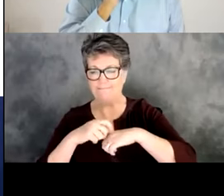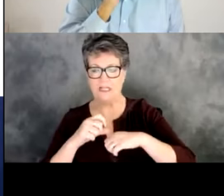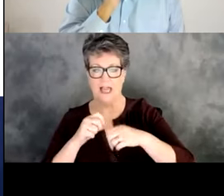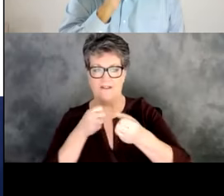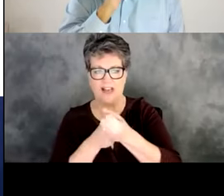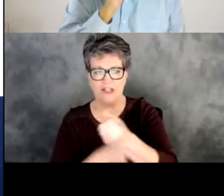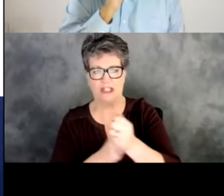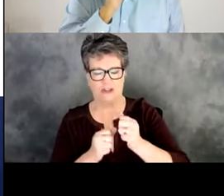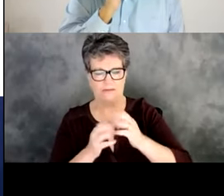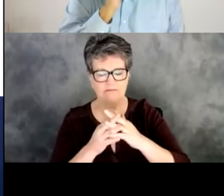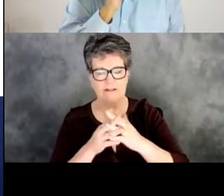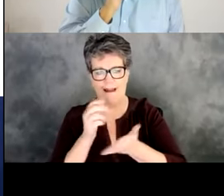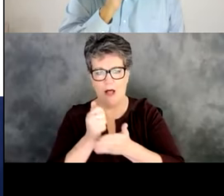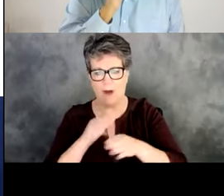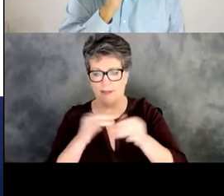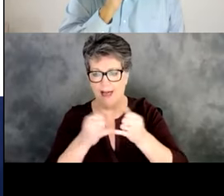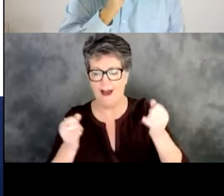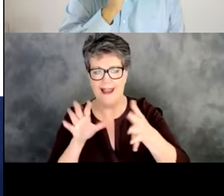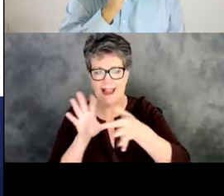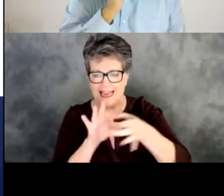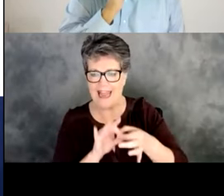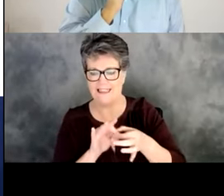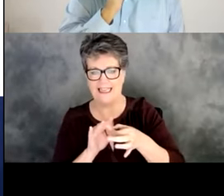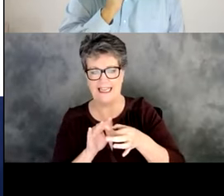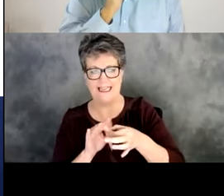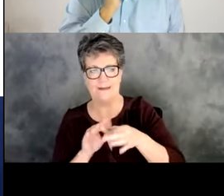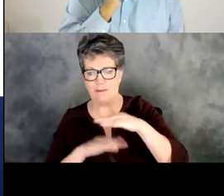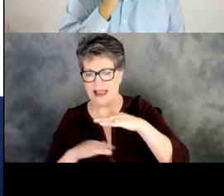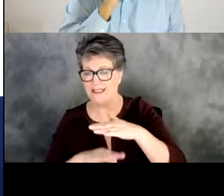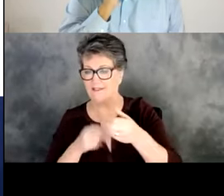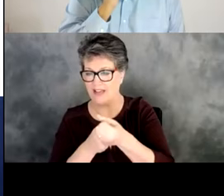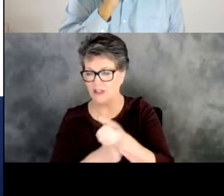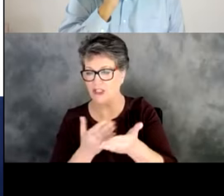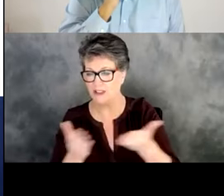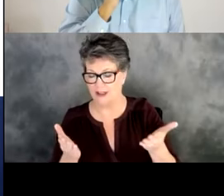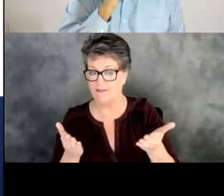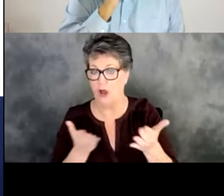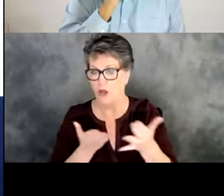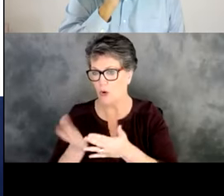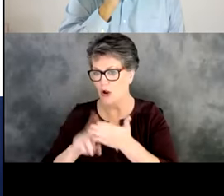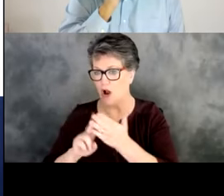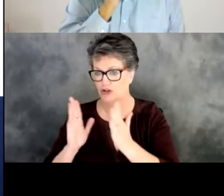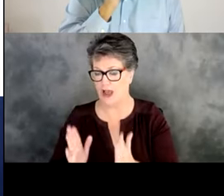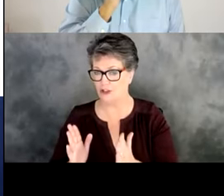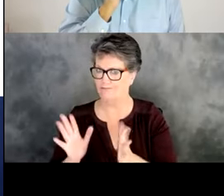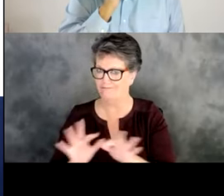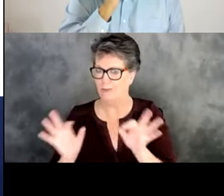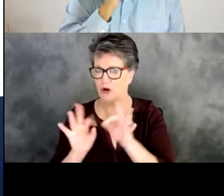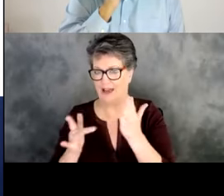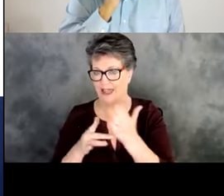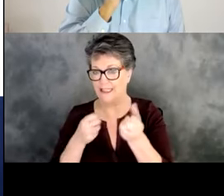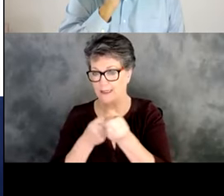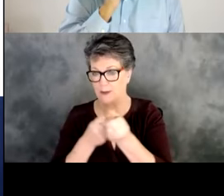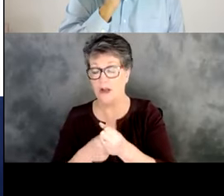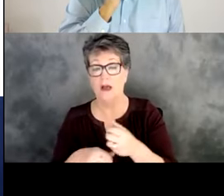online, help getting connected through a contractor. That's obviously very vital to have that kind of tech support. But